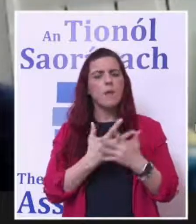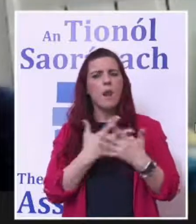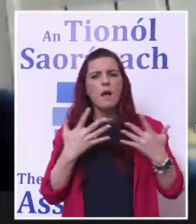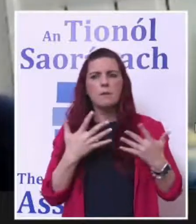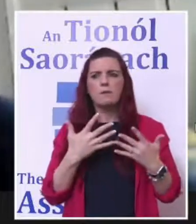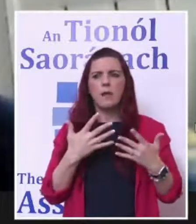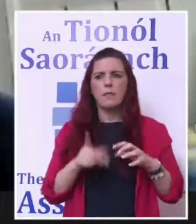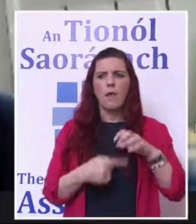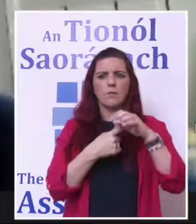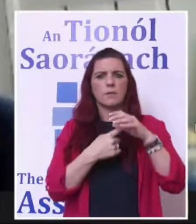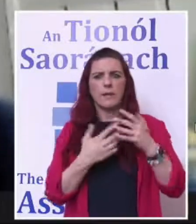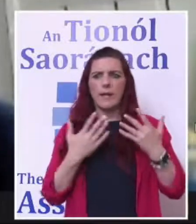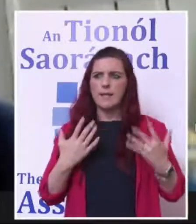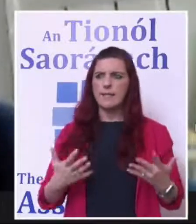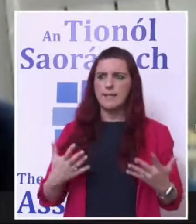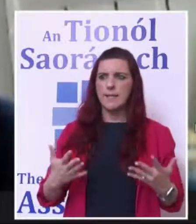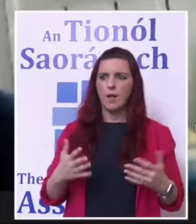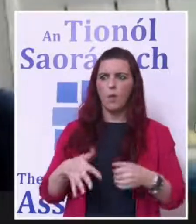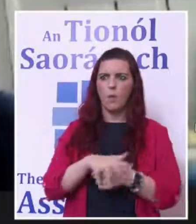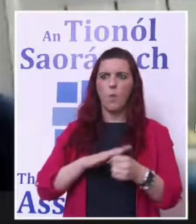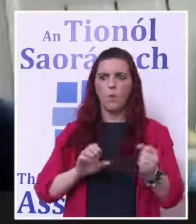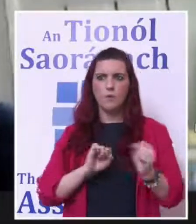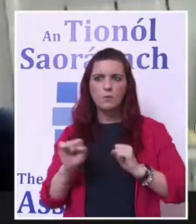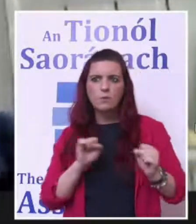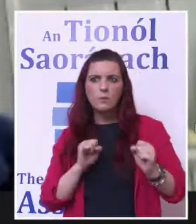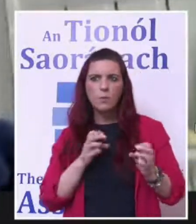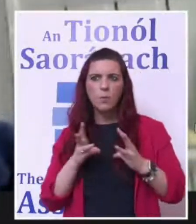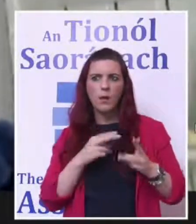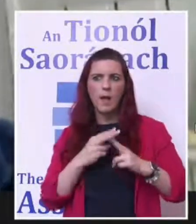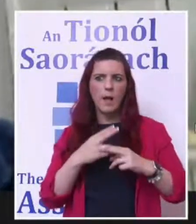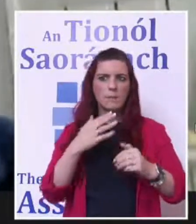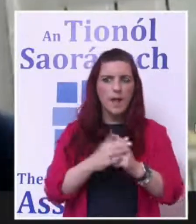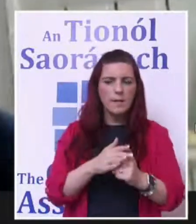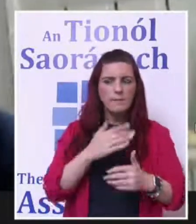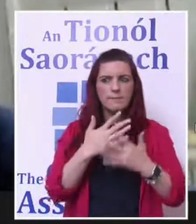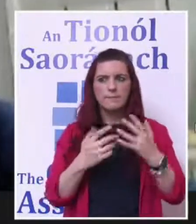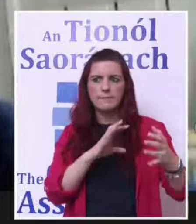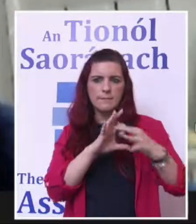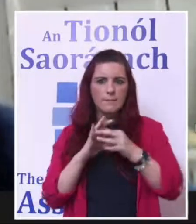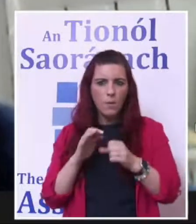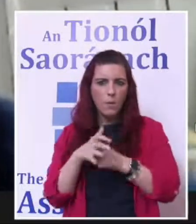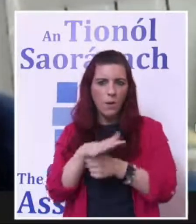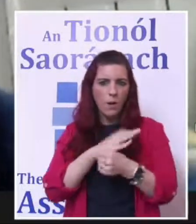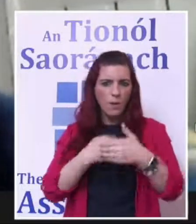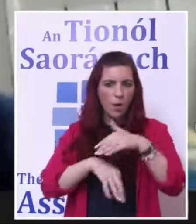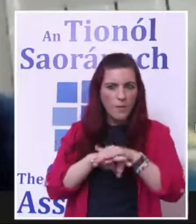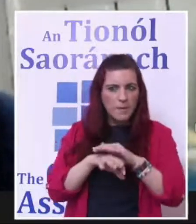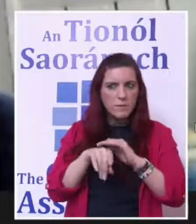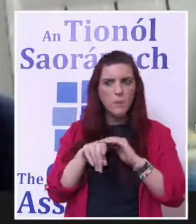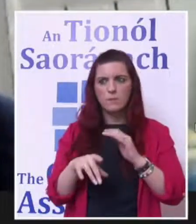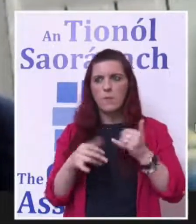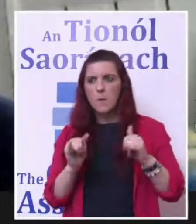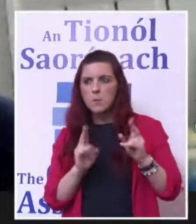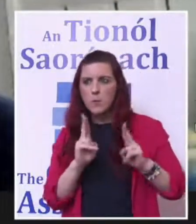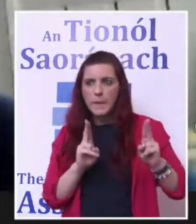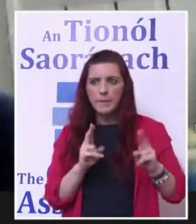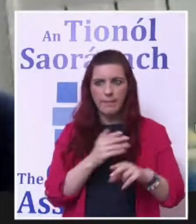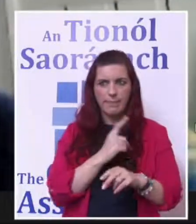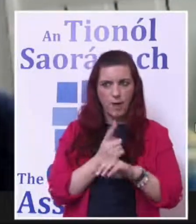service operating alongside the local authorities and embed it back into local government, where it probably should have been from the very